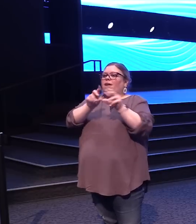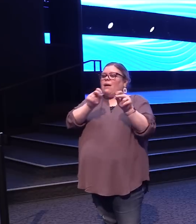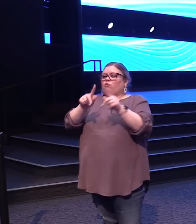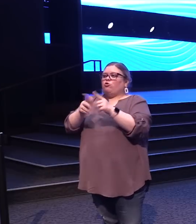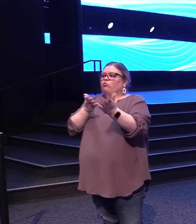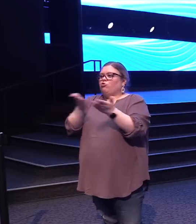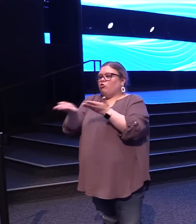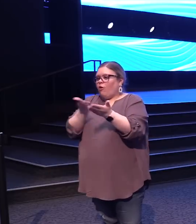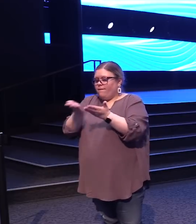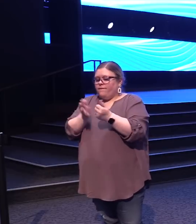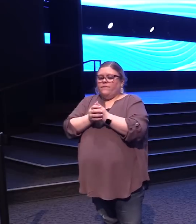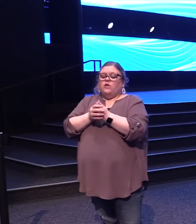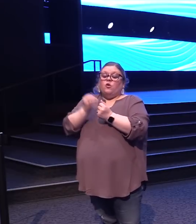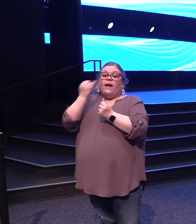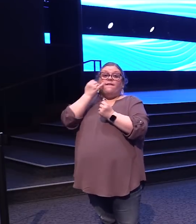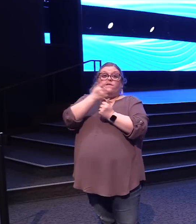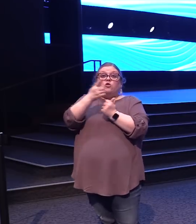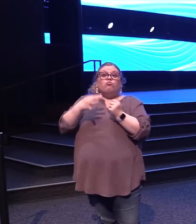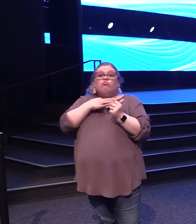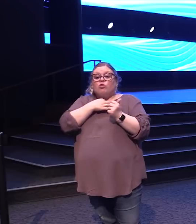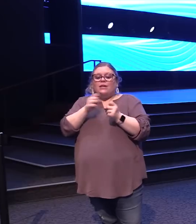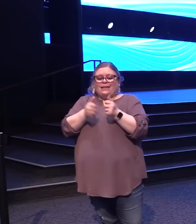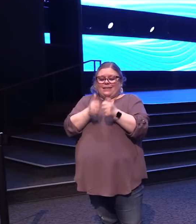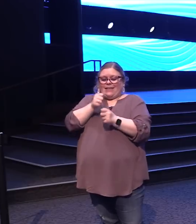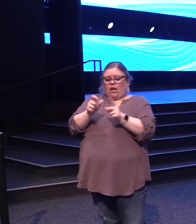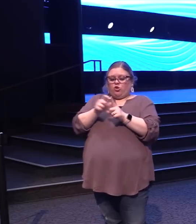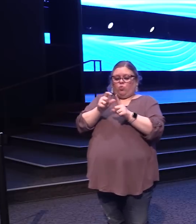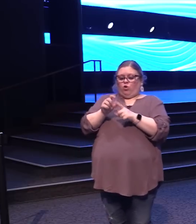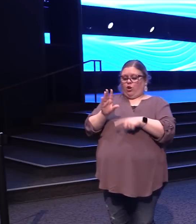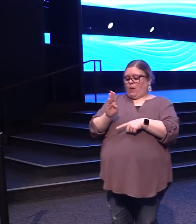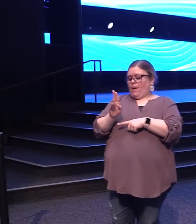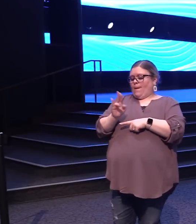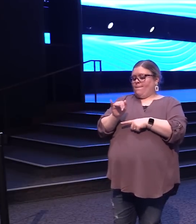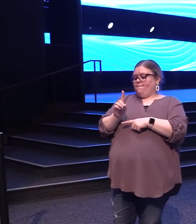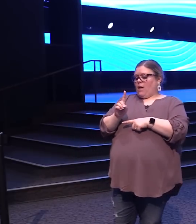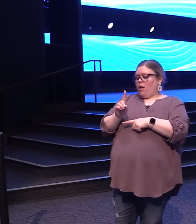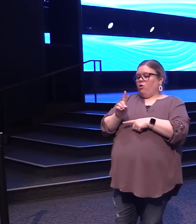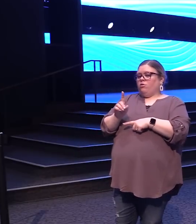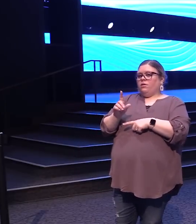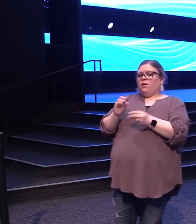kids ministry. And so if that's you, you can text the word build to